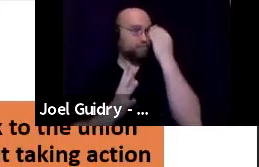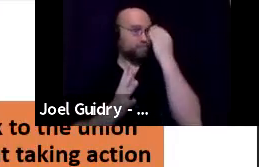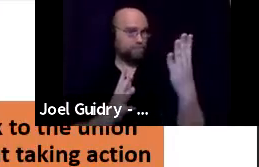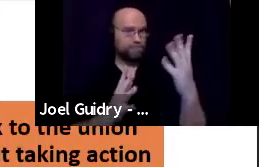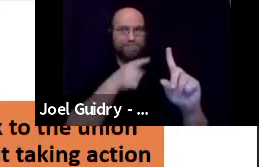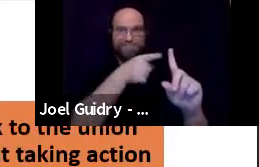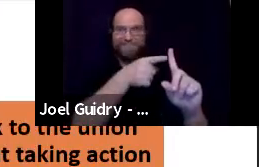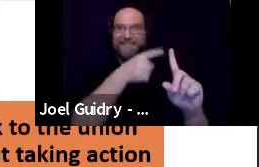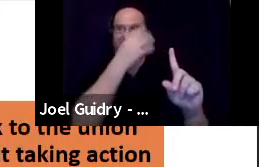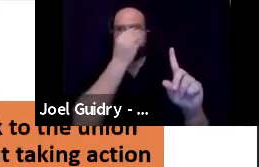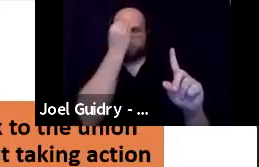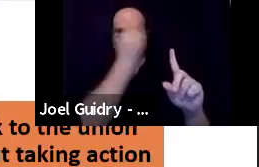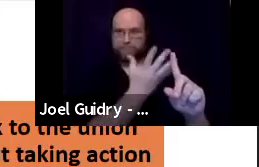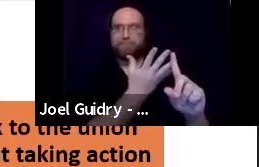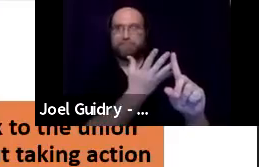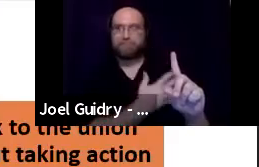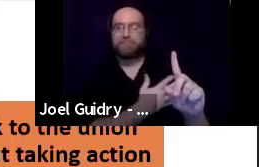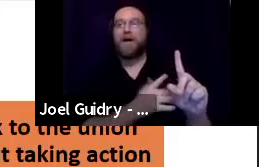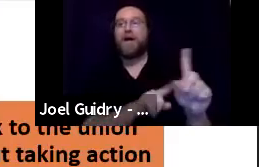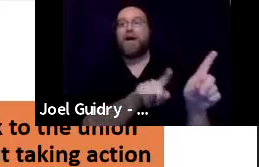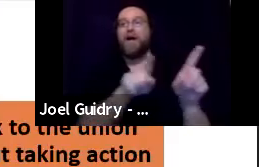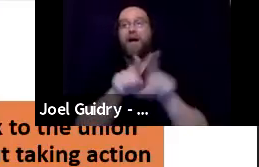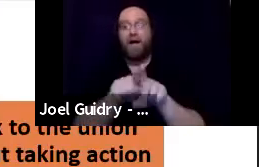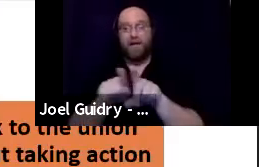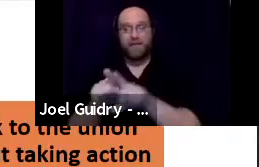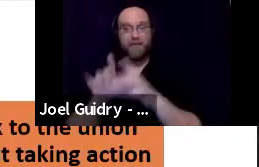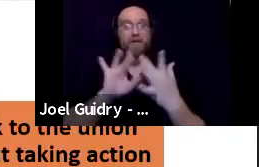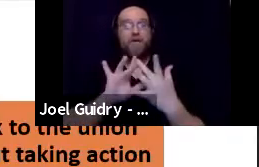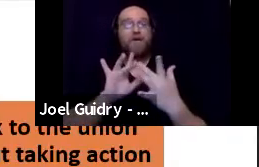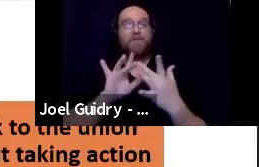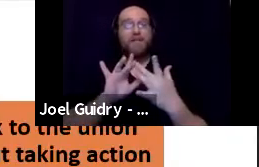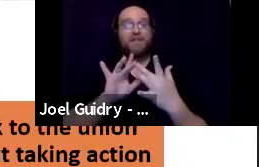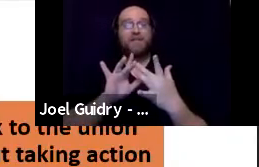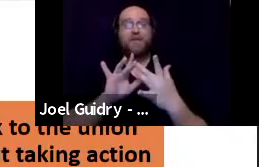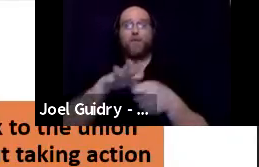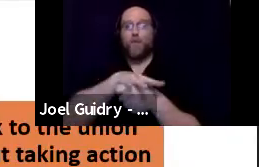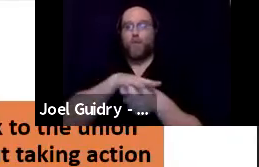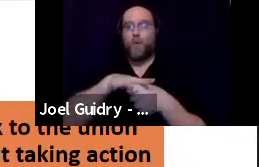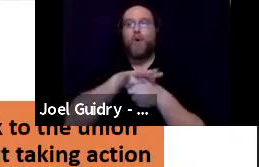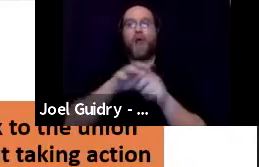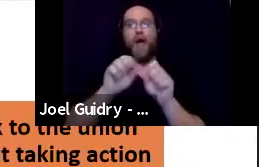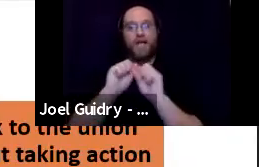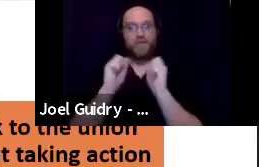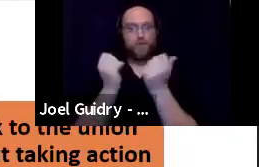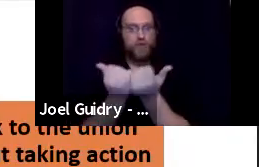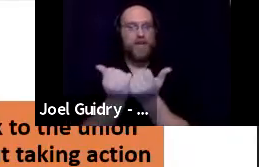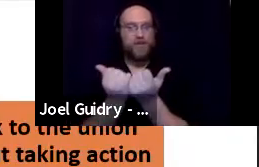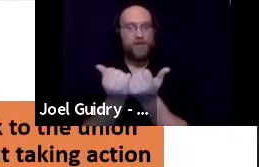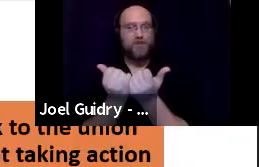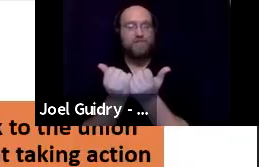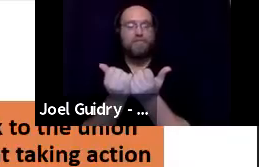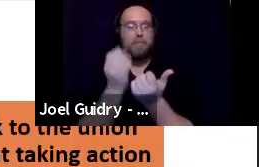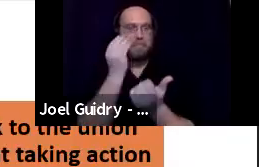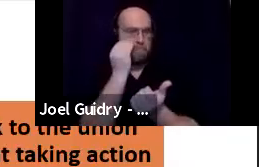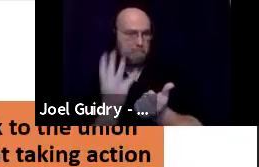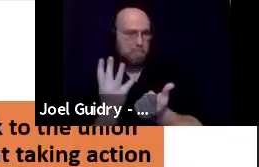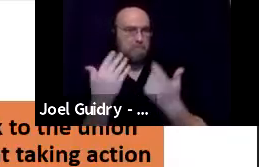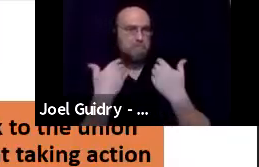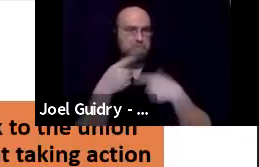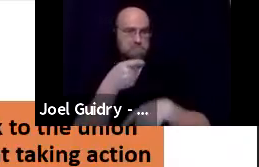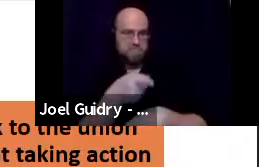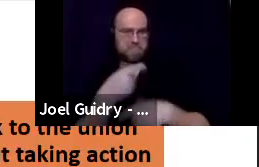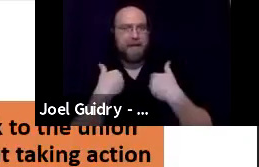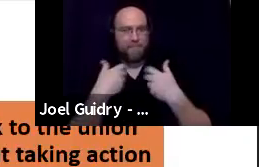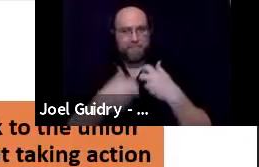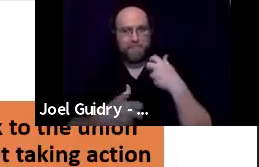should also contact your local association to let them know that there's a problem, and hopefully